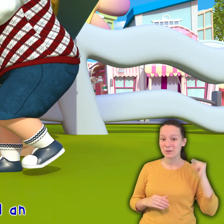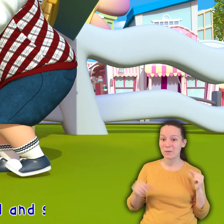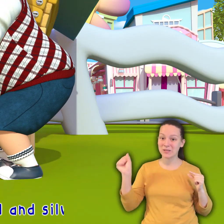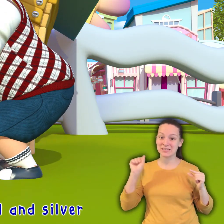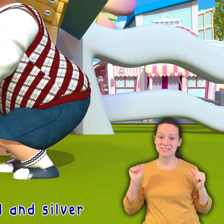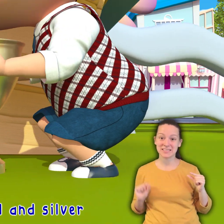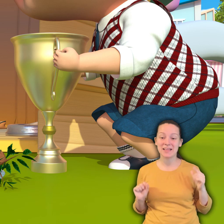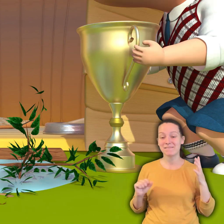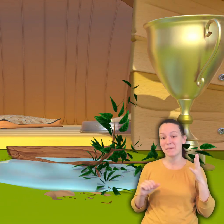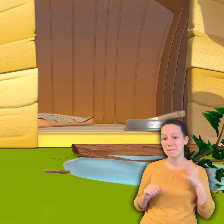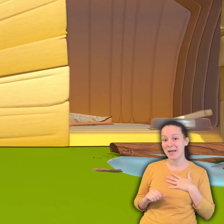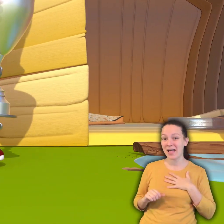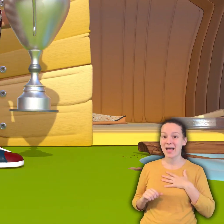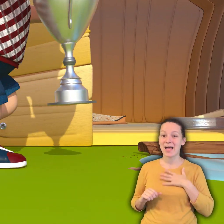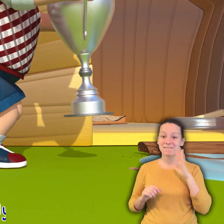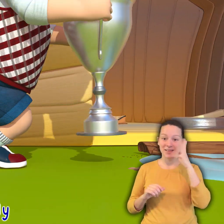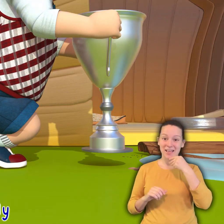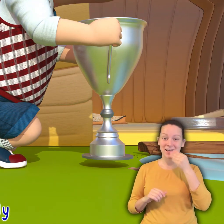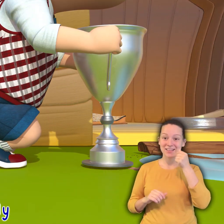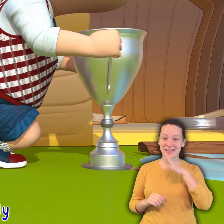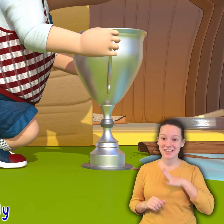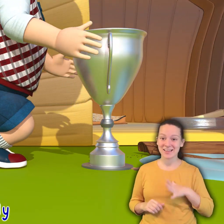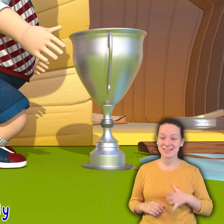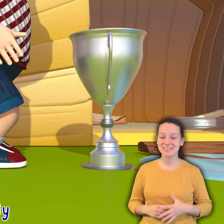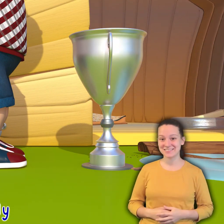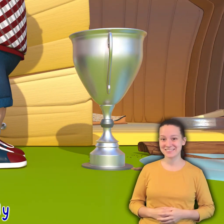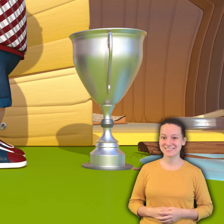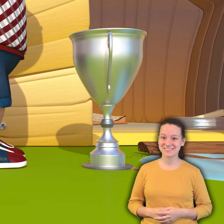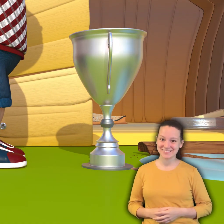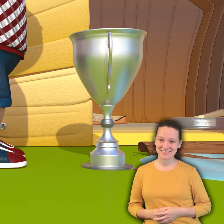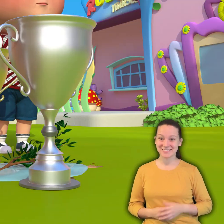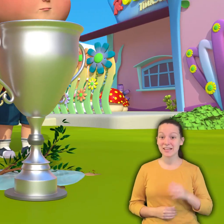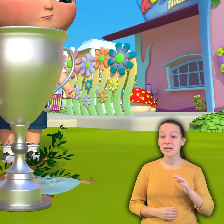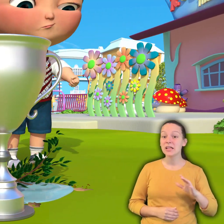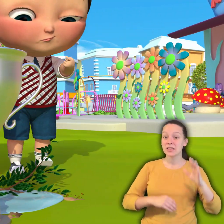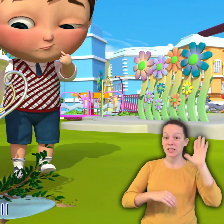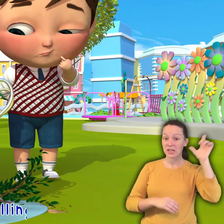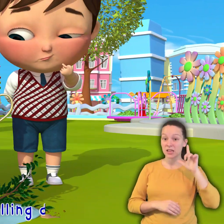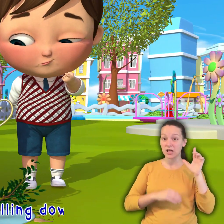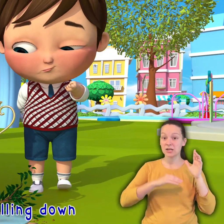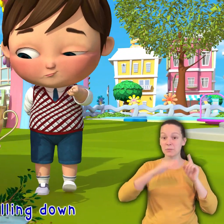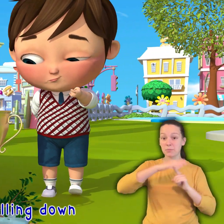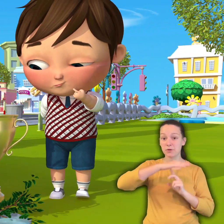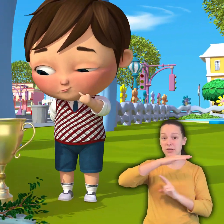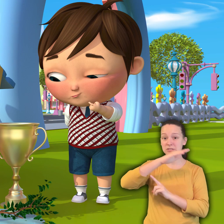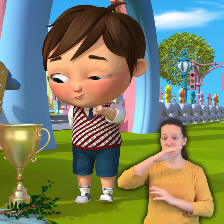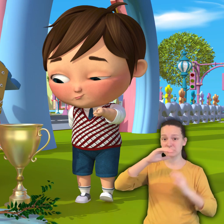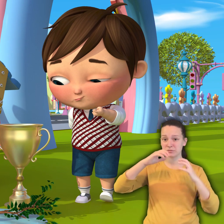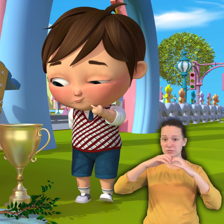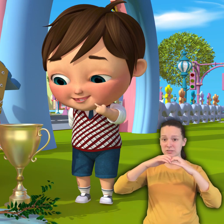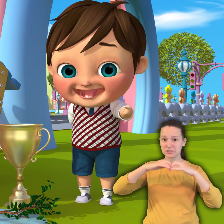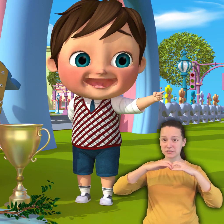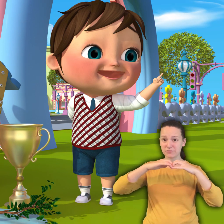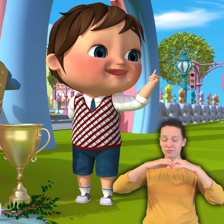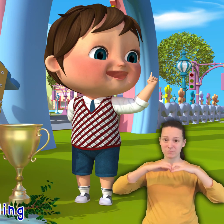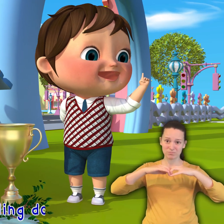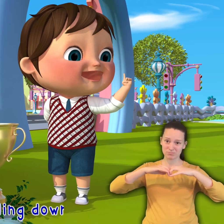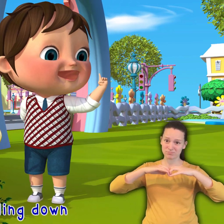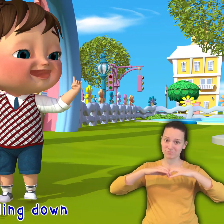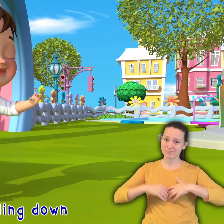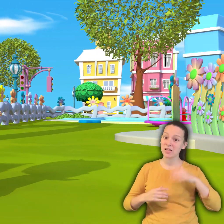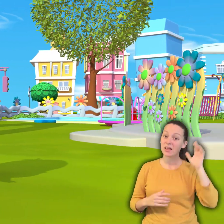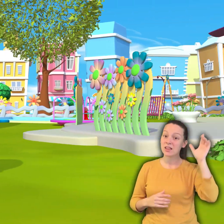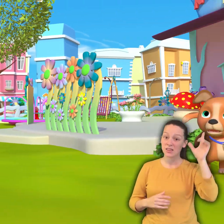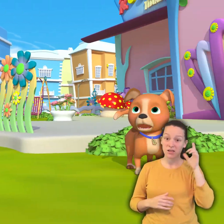it up with gold and silver My Fair Lady London Bridge is falling down falling down